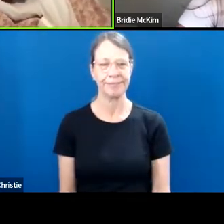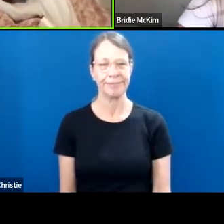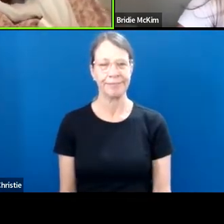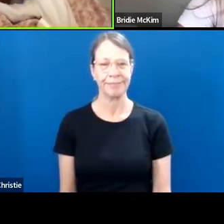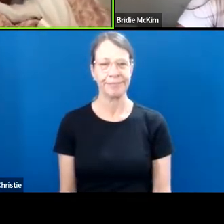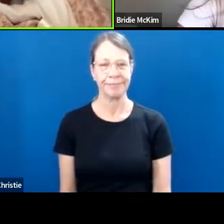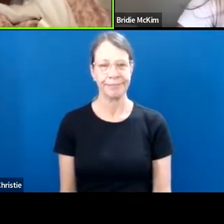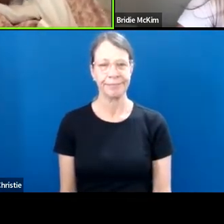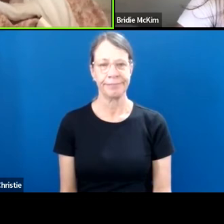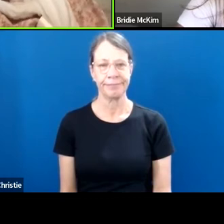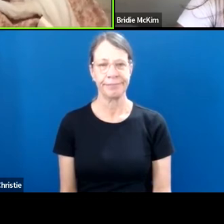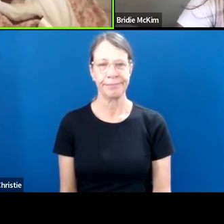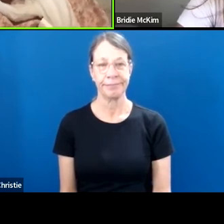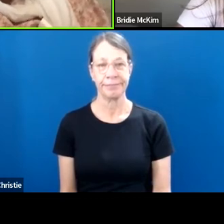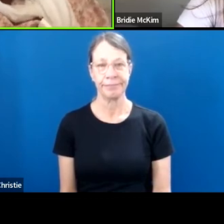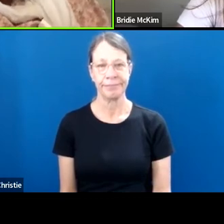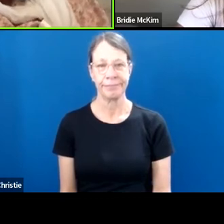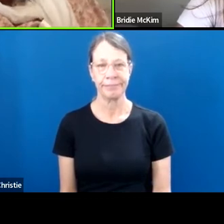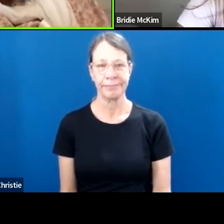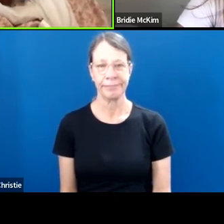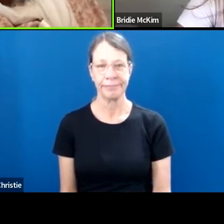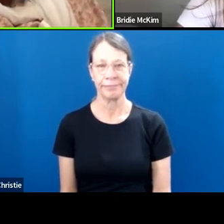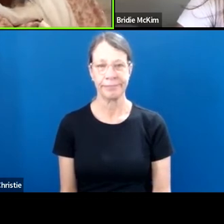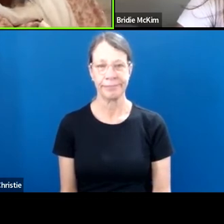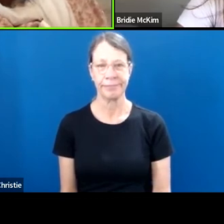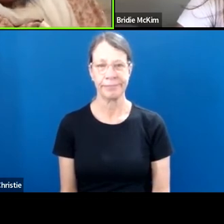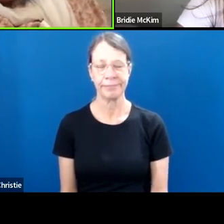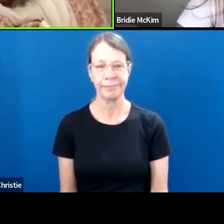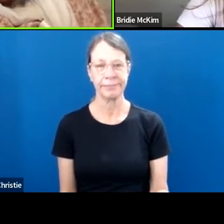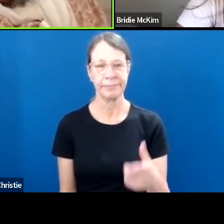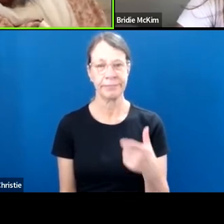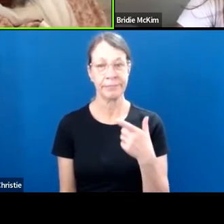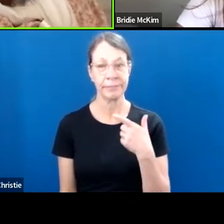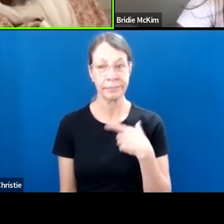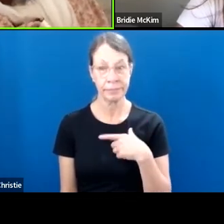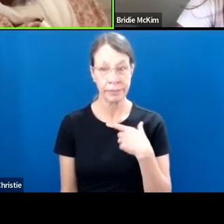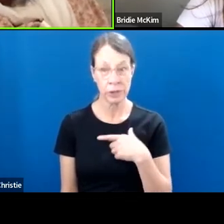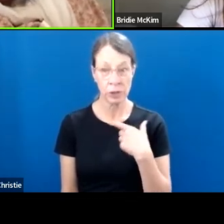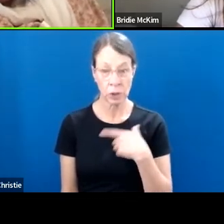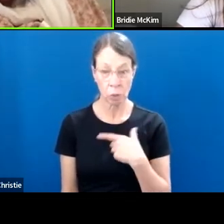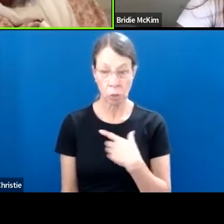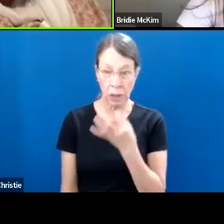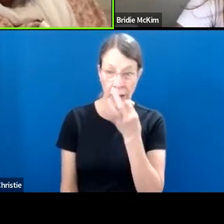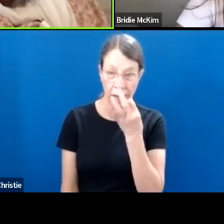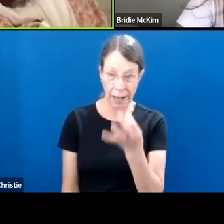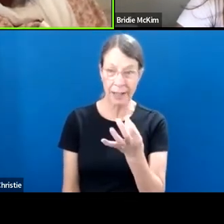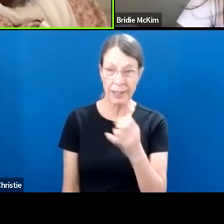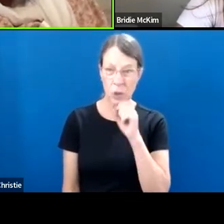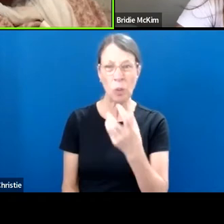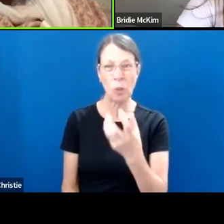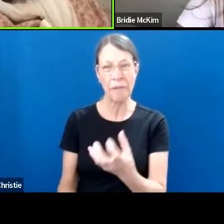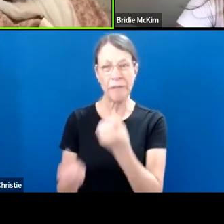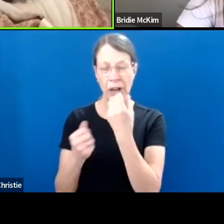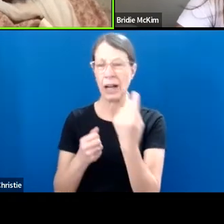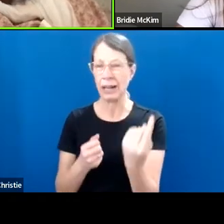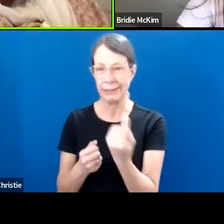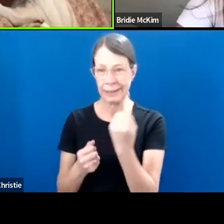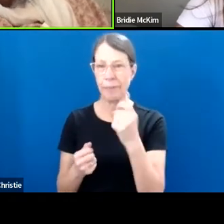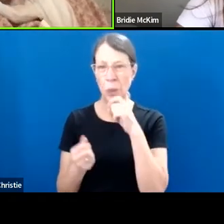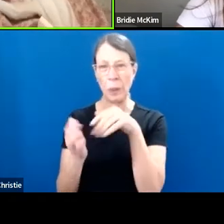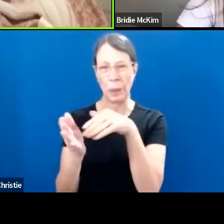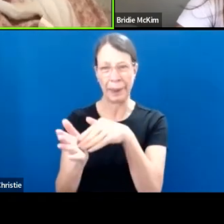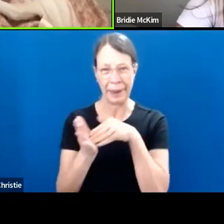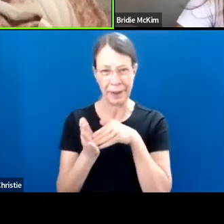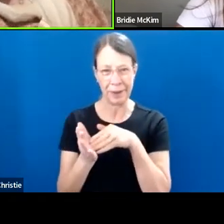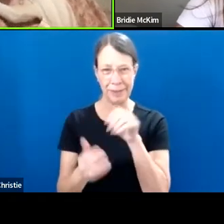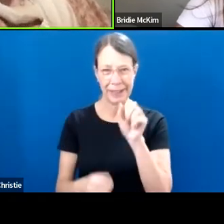because you will find people who are willing to help you. And also,